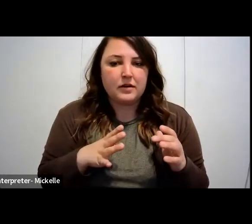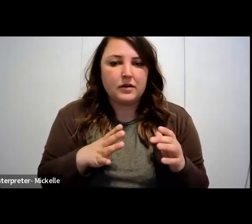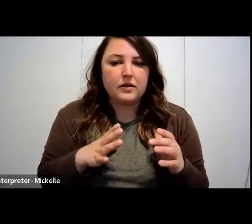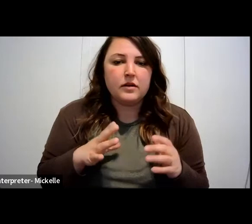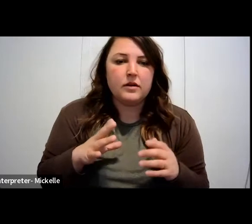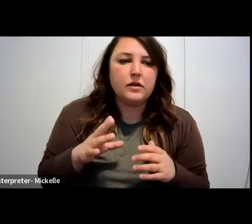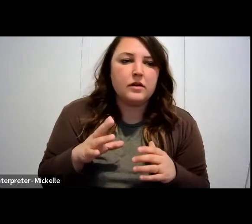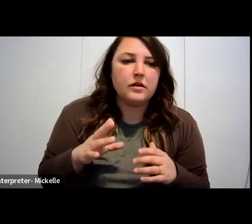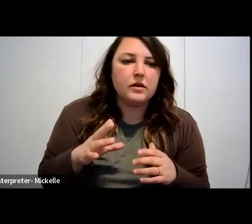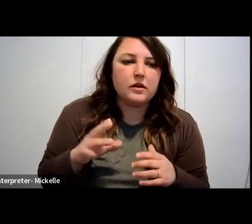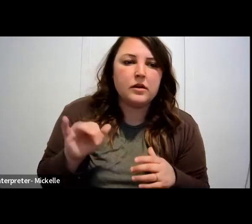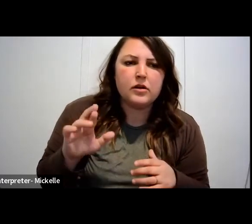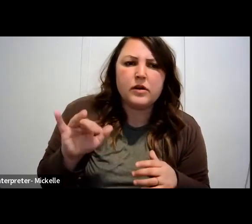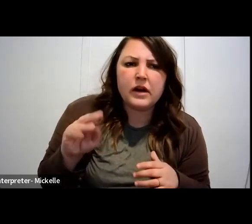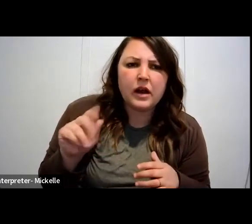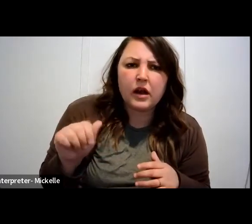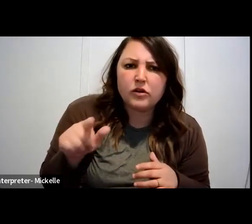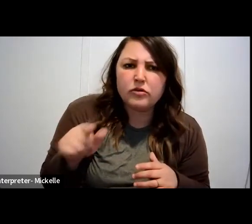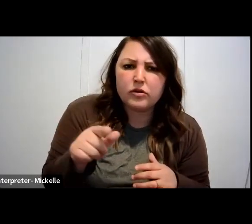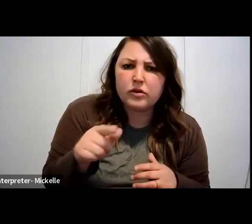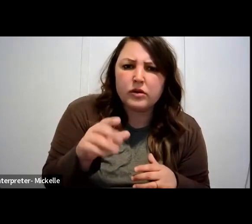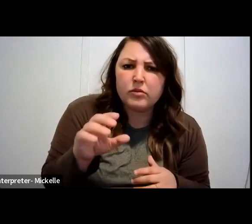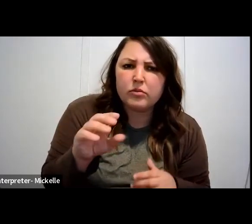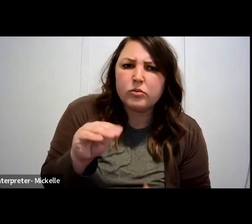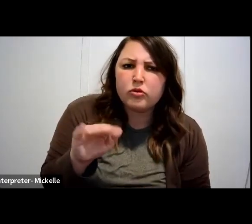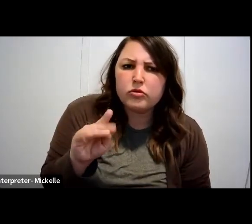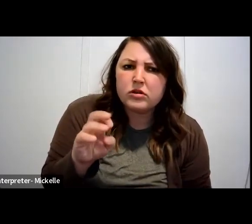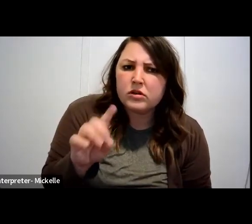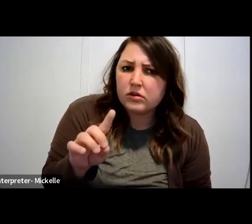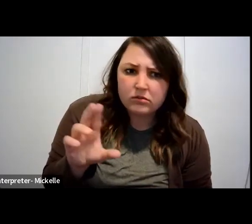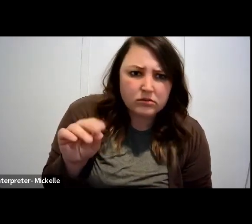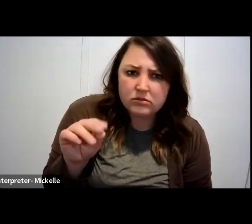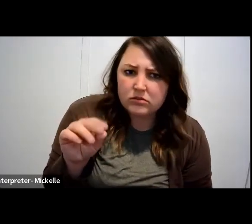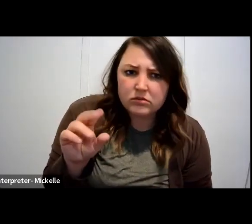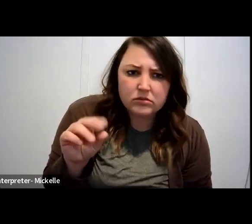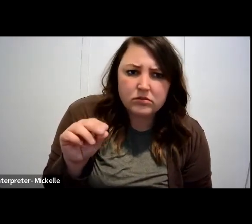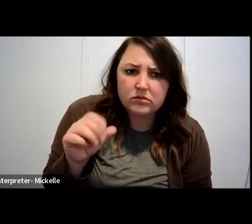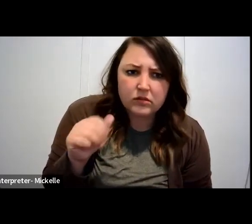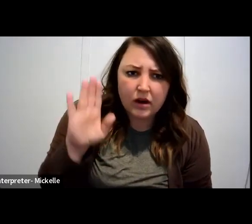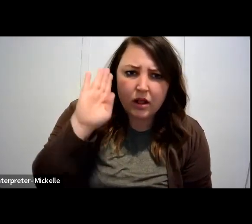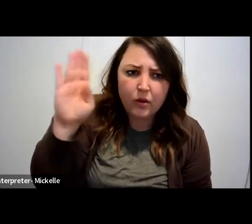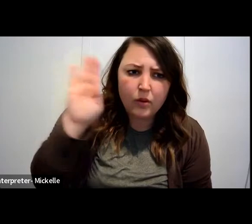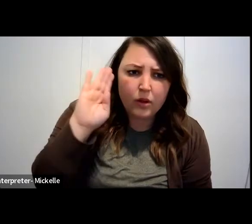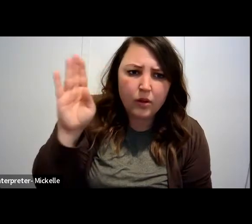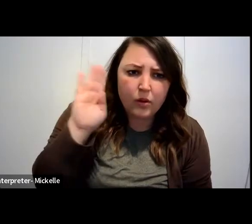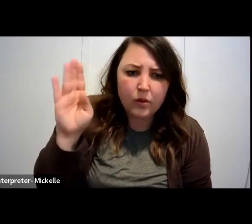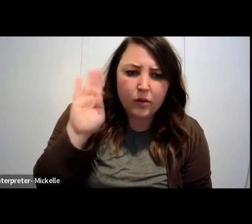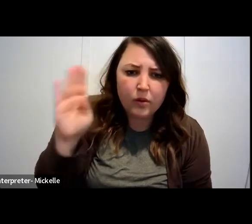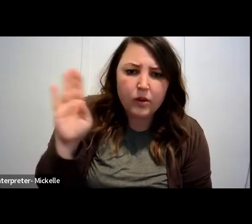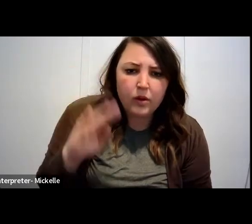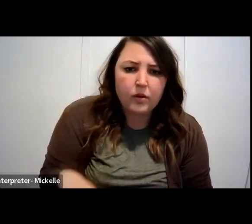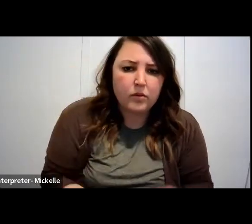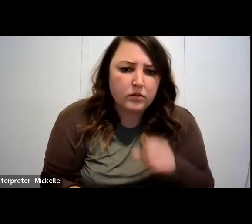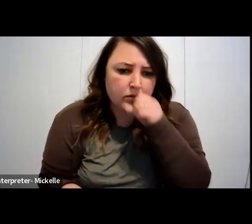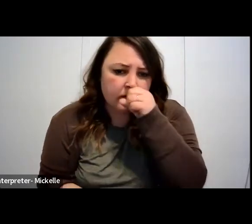you're muted. I'm not sure I'm muted. Hi. Do you hear me?